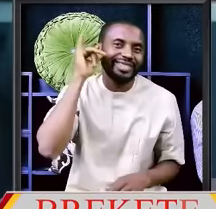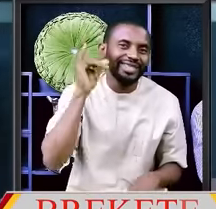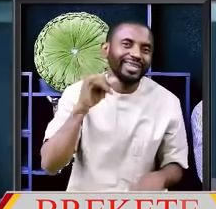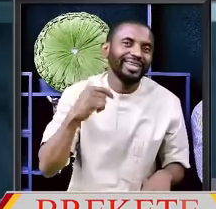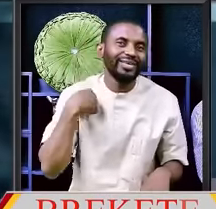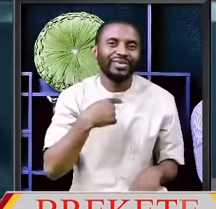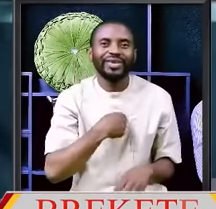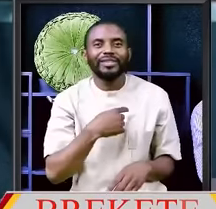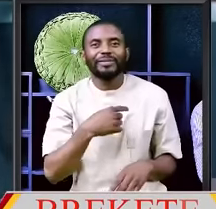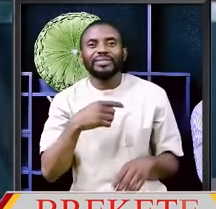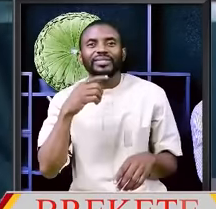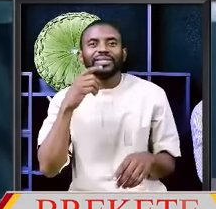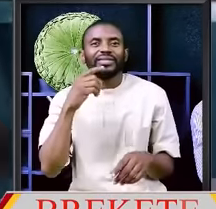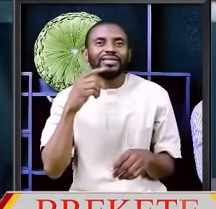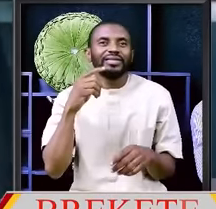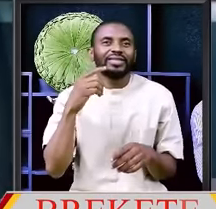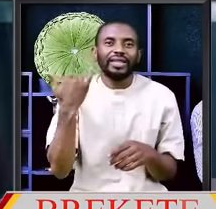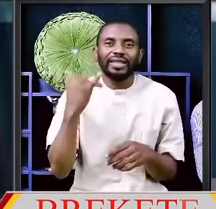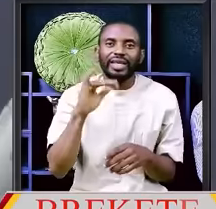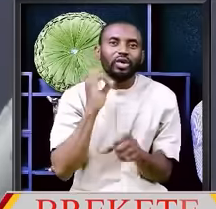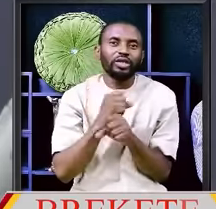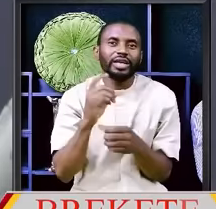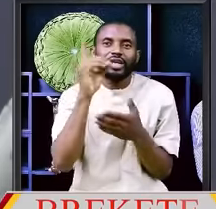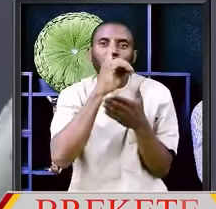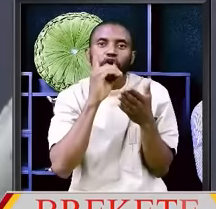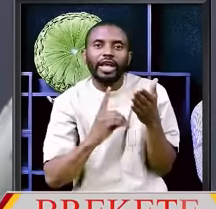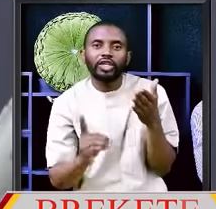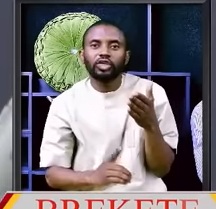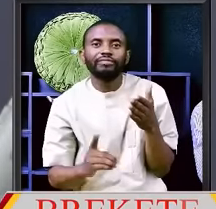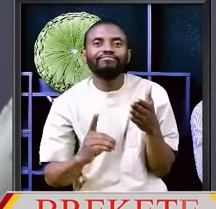They just decorate them yesterday. And